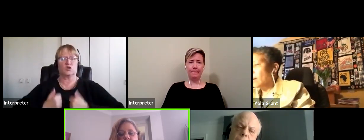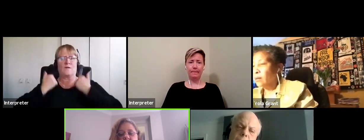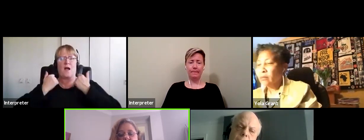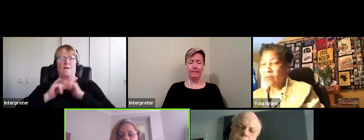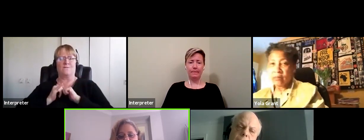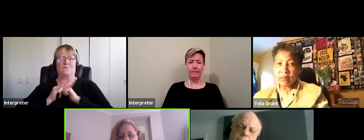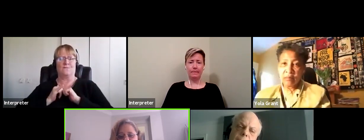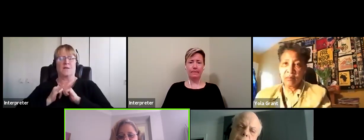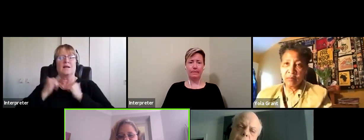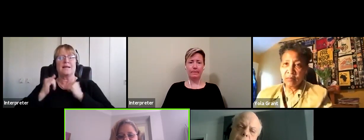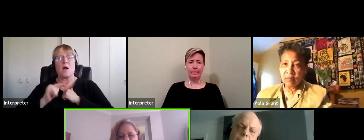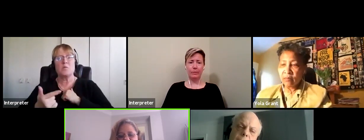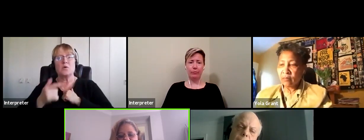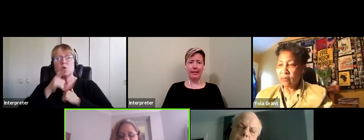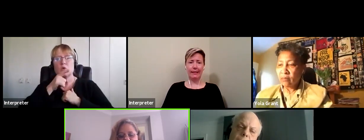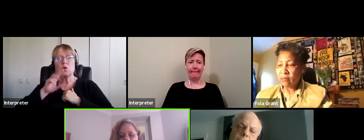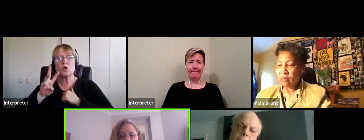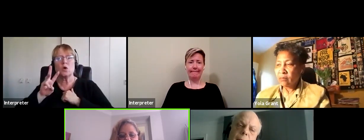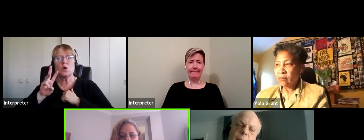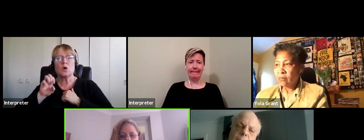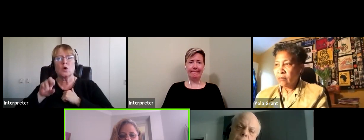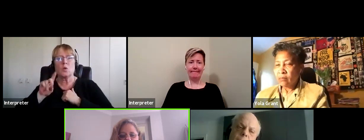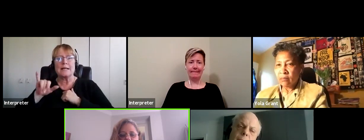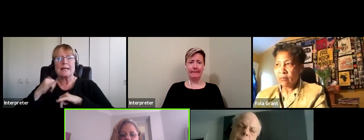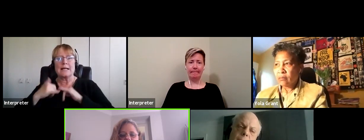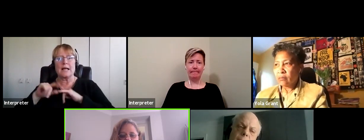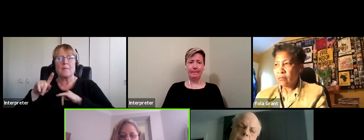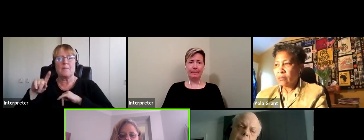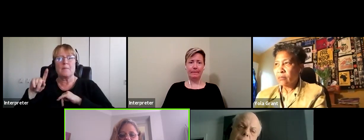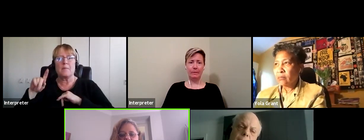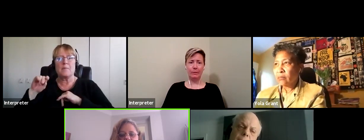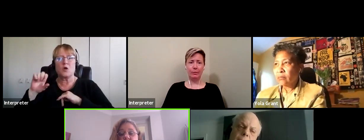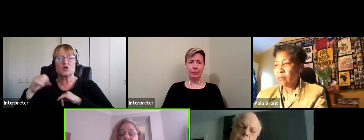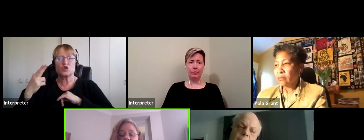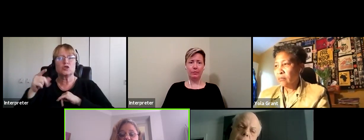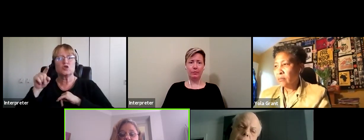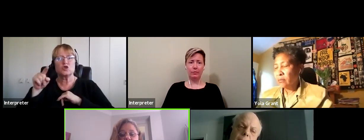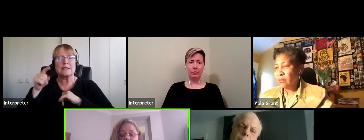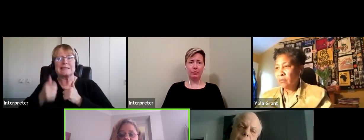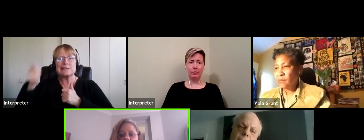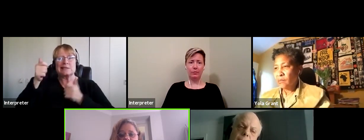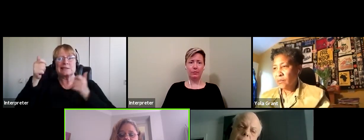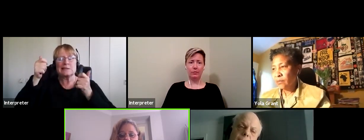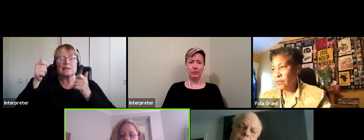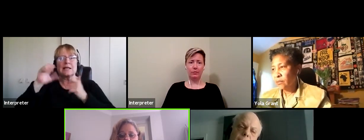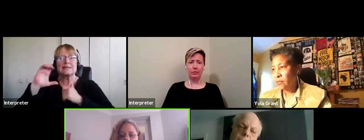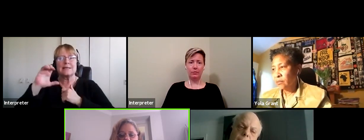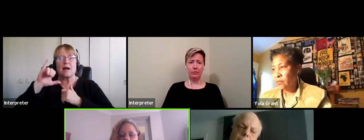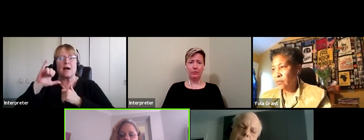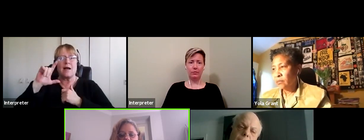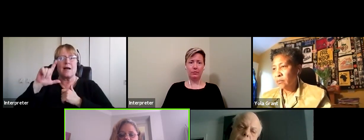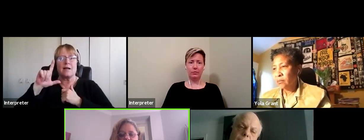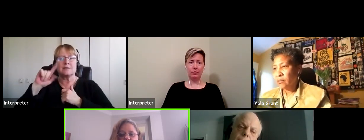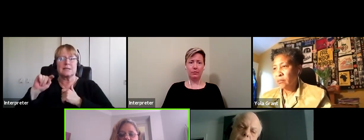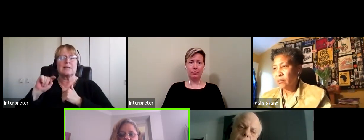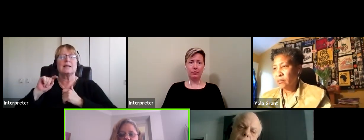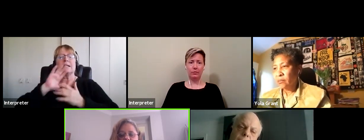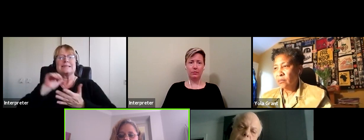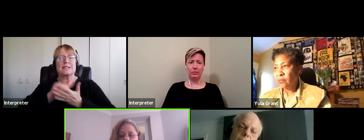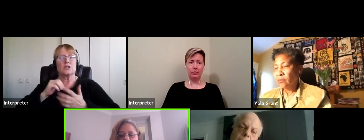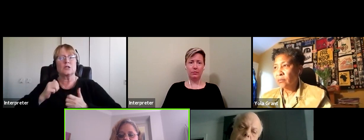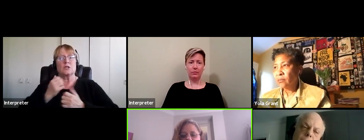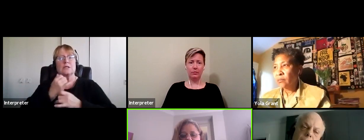up, we have Wendy Porch. She's the executive director for CILT, the Center for Independent Living in Toronto. CILT